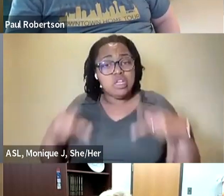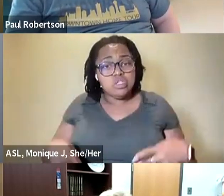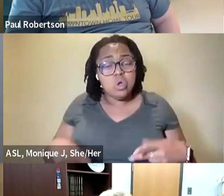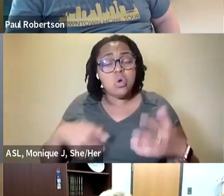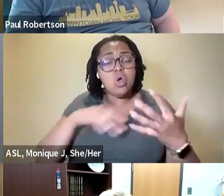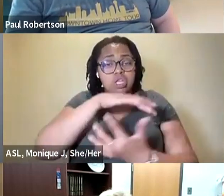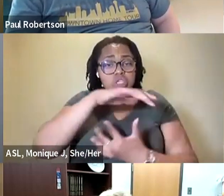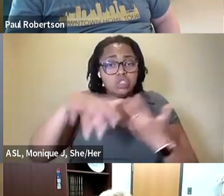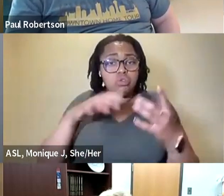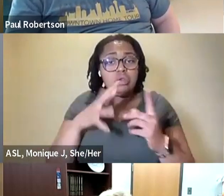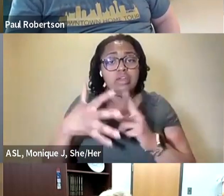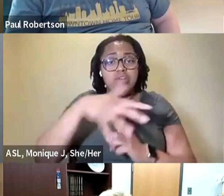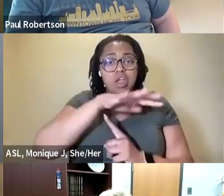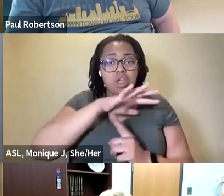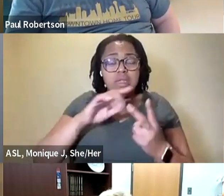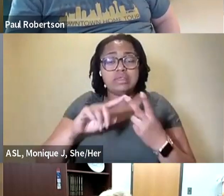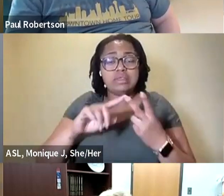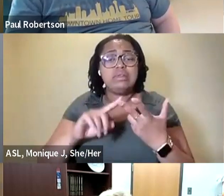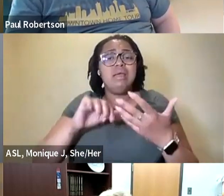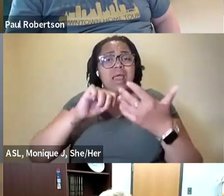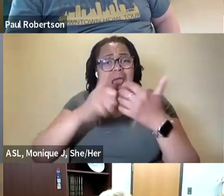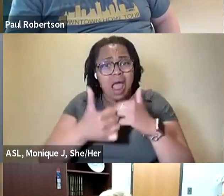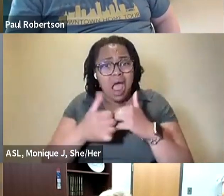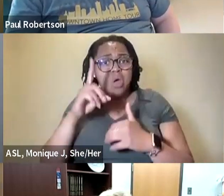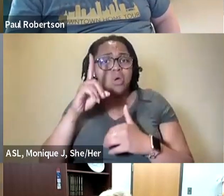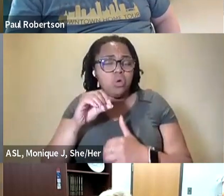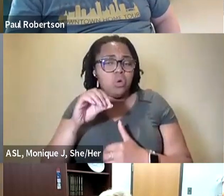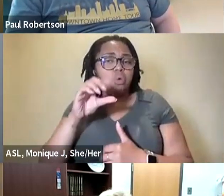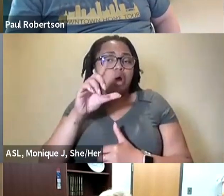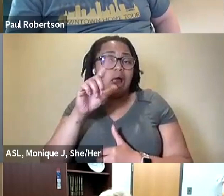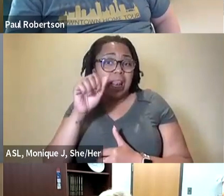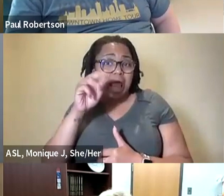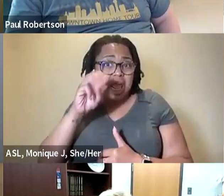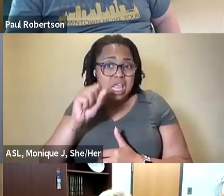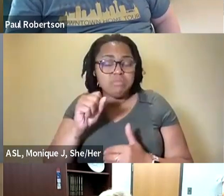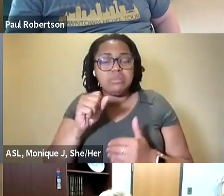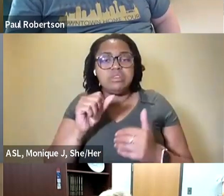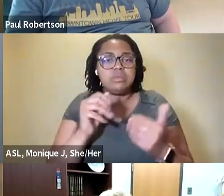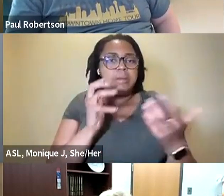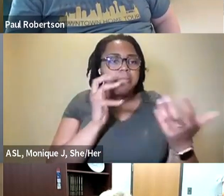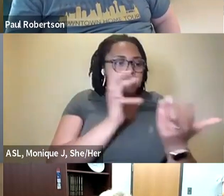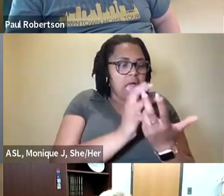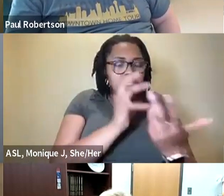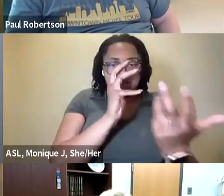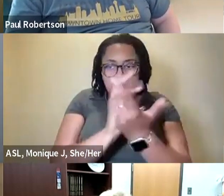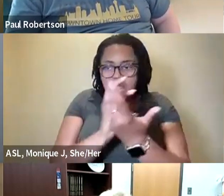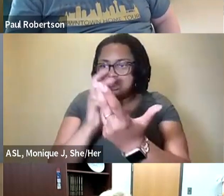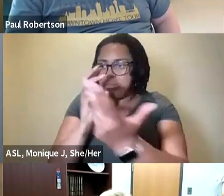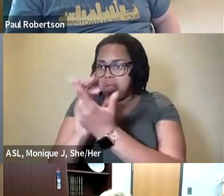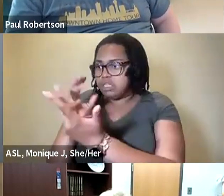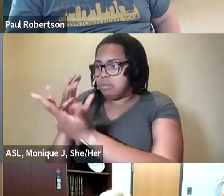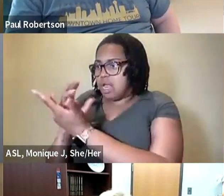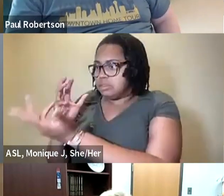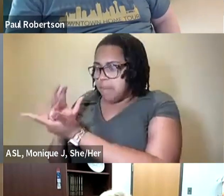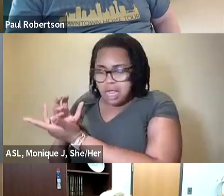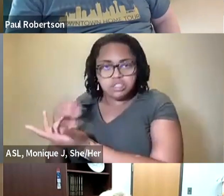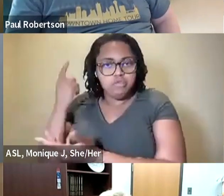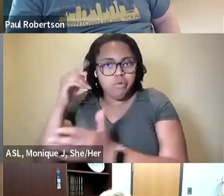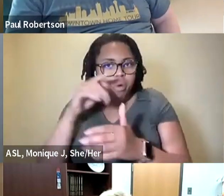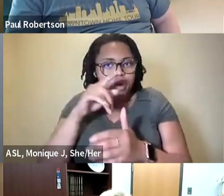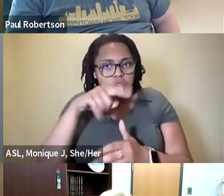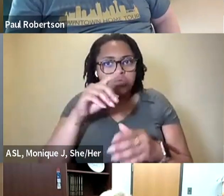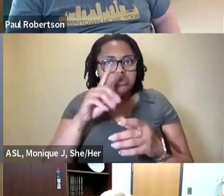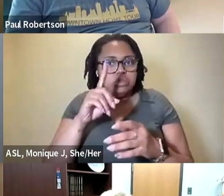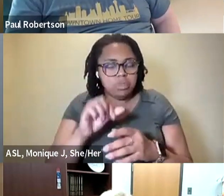claims, you know, match up against competing claims for resources that I'm sure you all, you know, more than most are